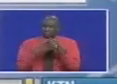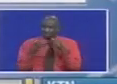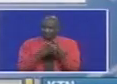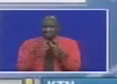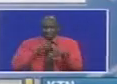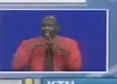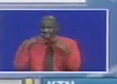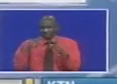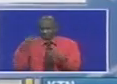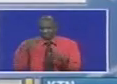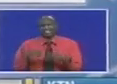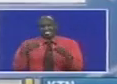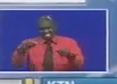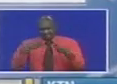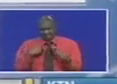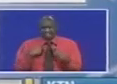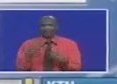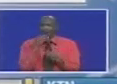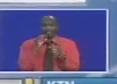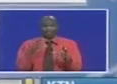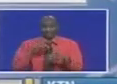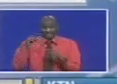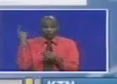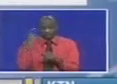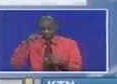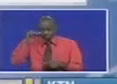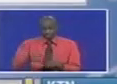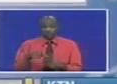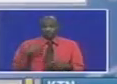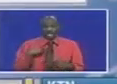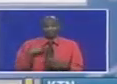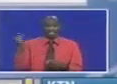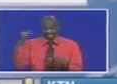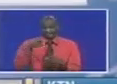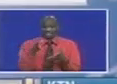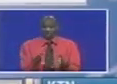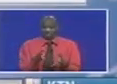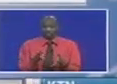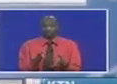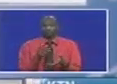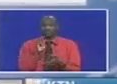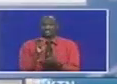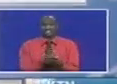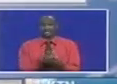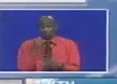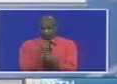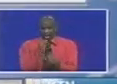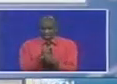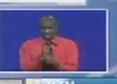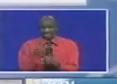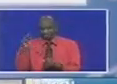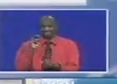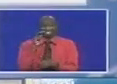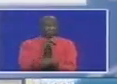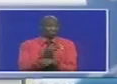announced, have they delivered anything. It is only today when they came in and overlooking the work that we,